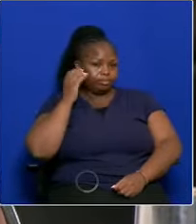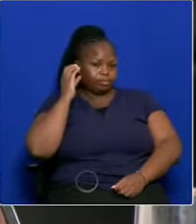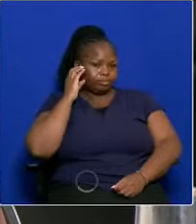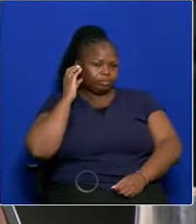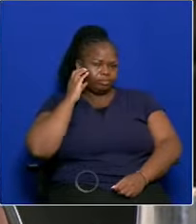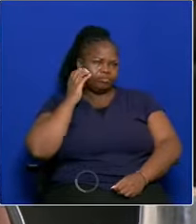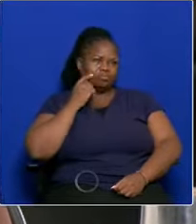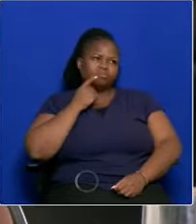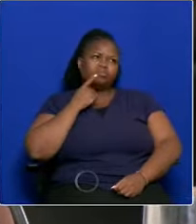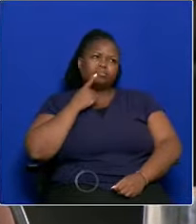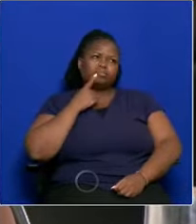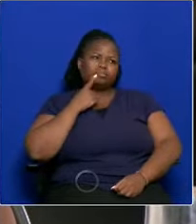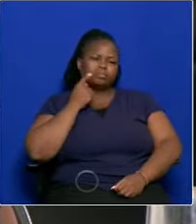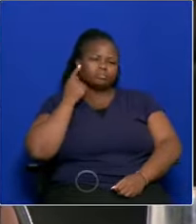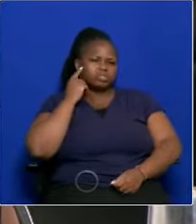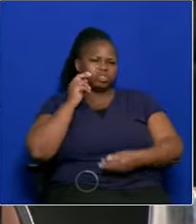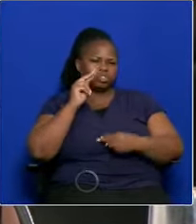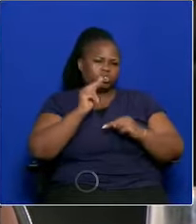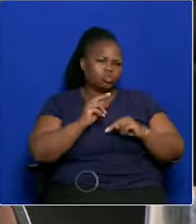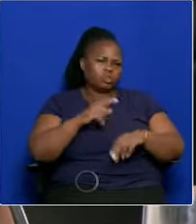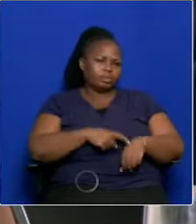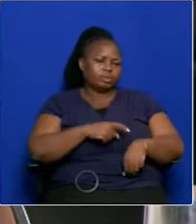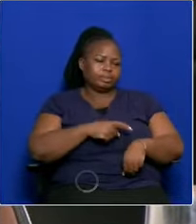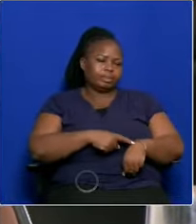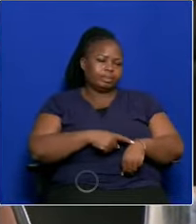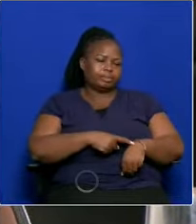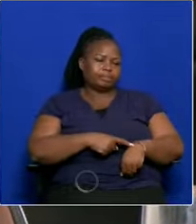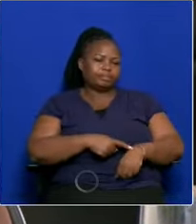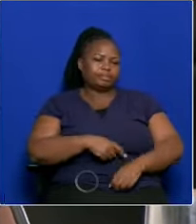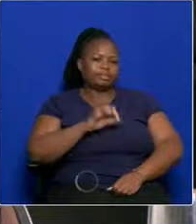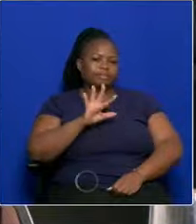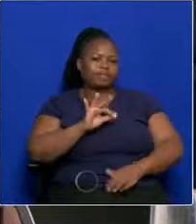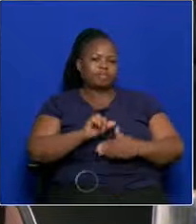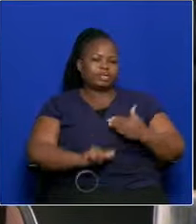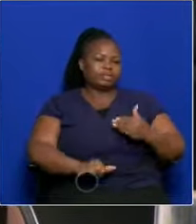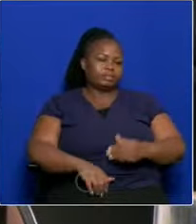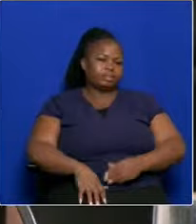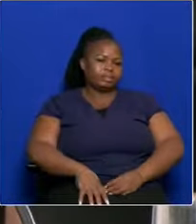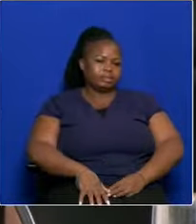a short period. It's a 5-month period.